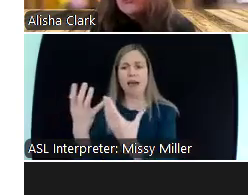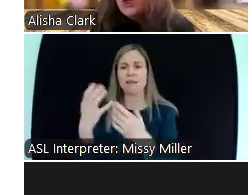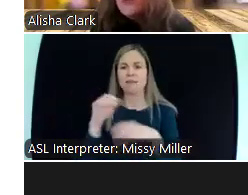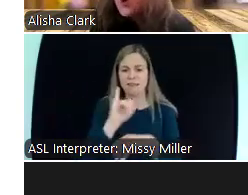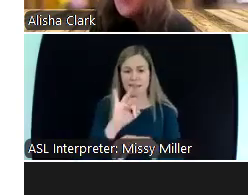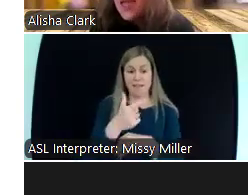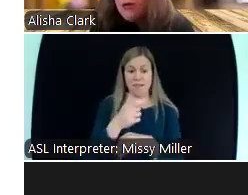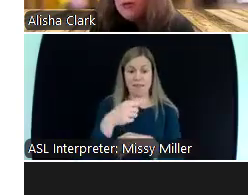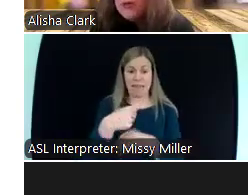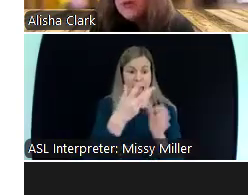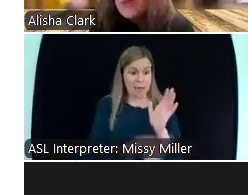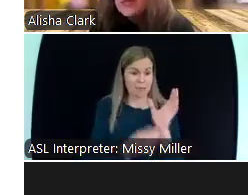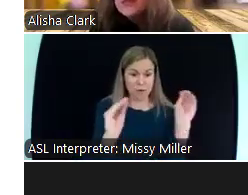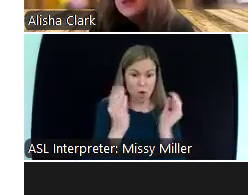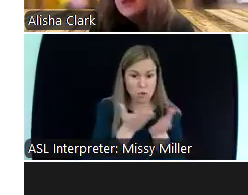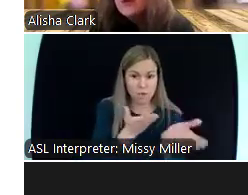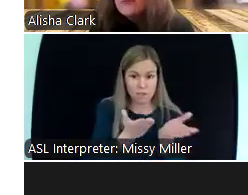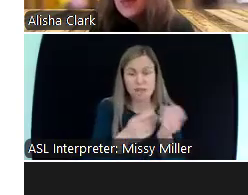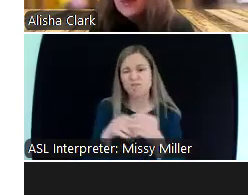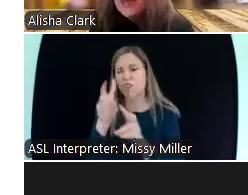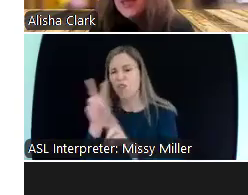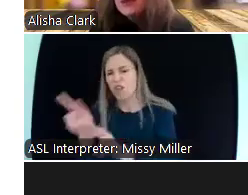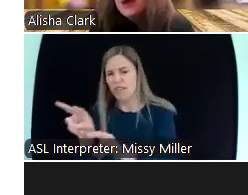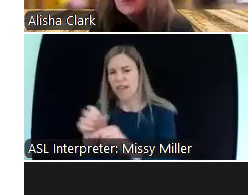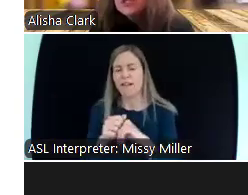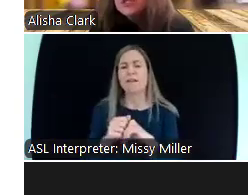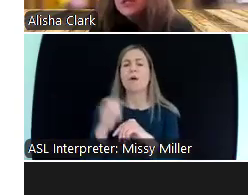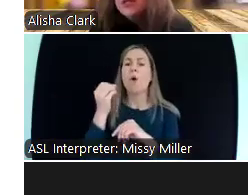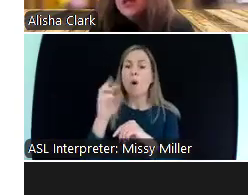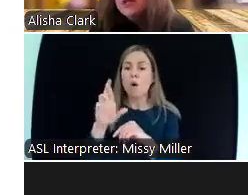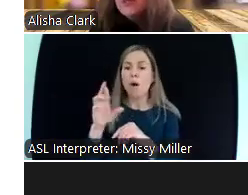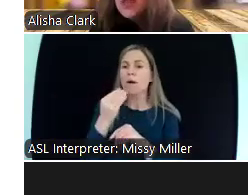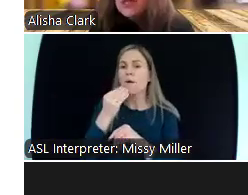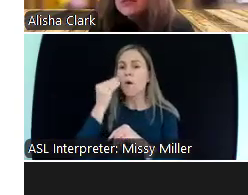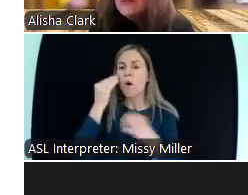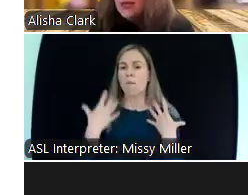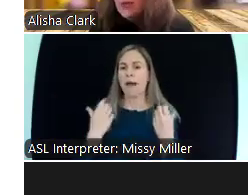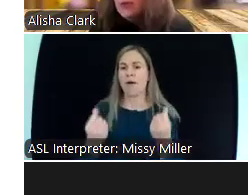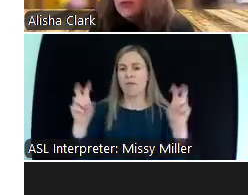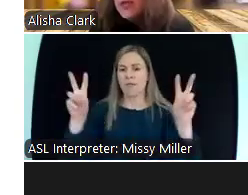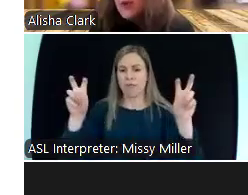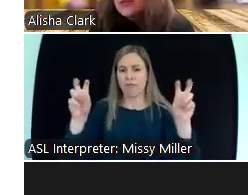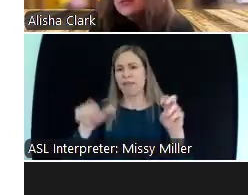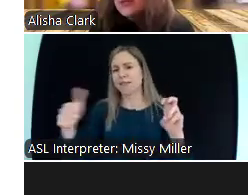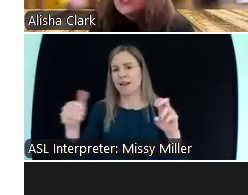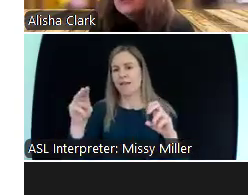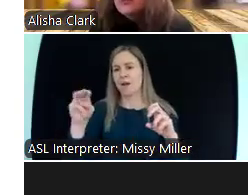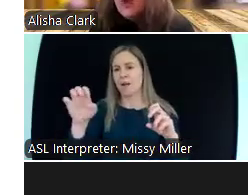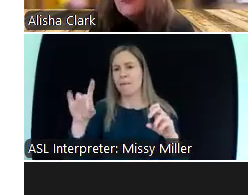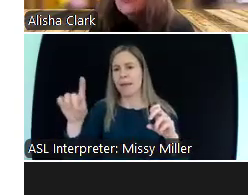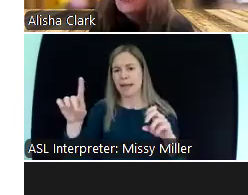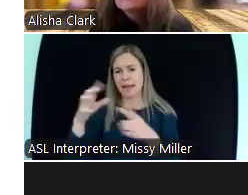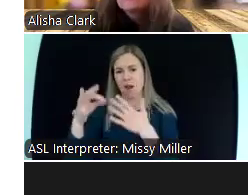with home health. That is another Medicaid option that is available that possibly could do